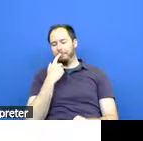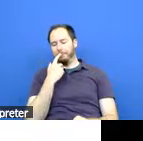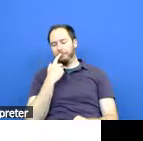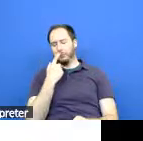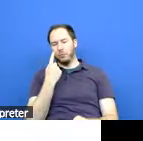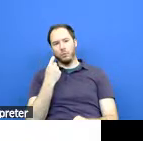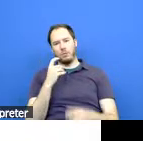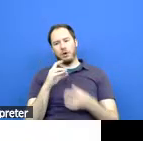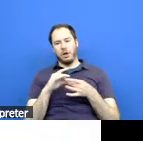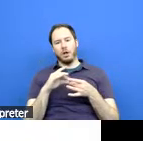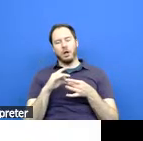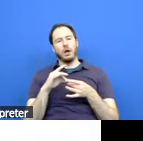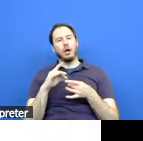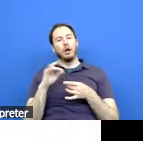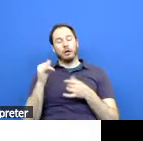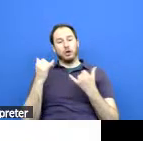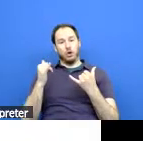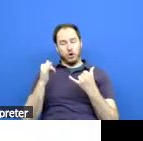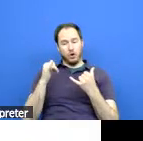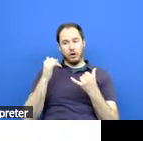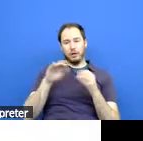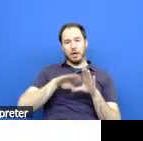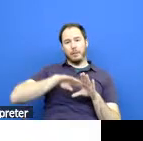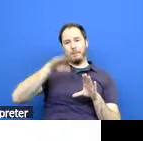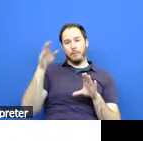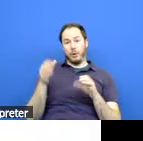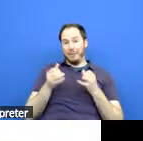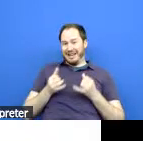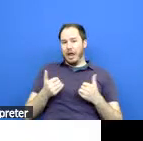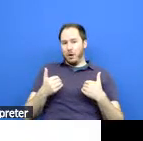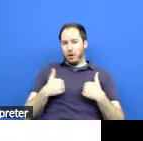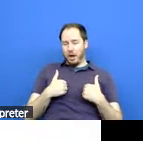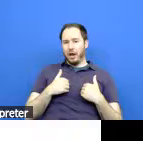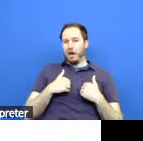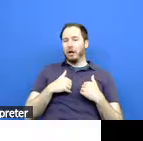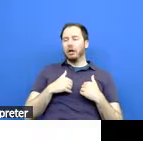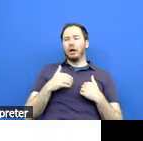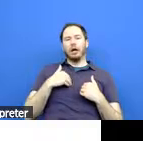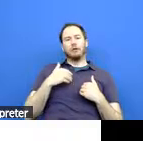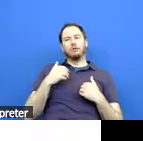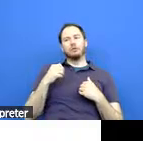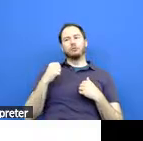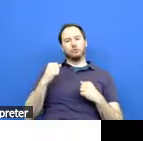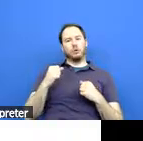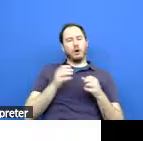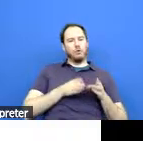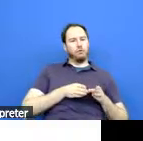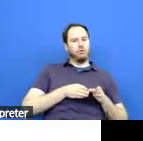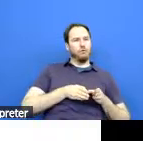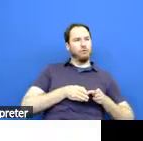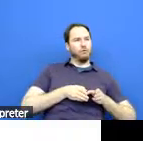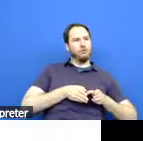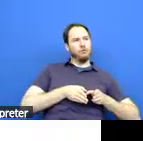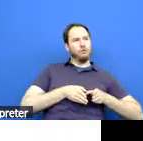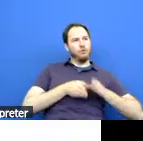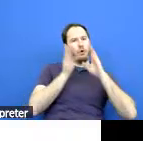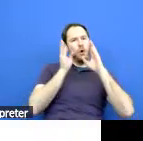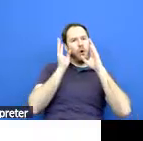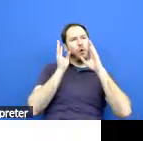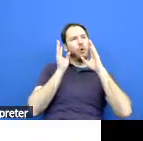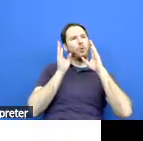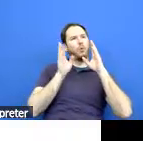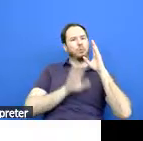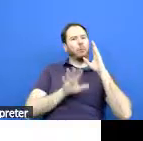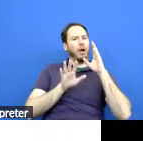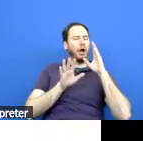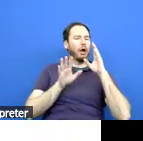comment I had was like where the berms are located now, there's a good stretch of road there where there's probably going to be